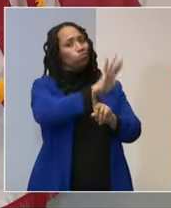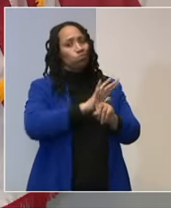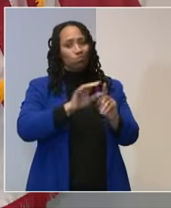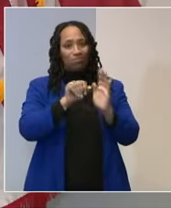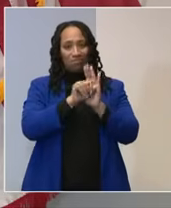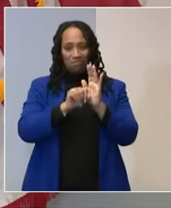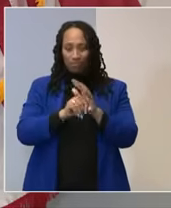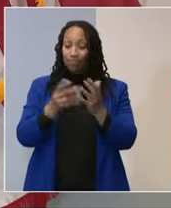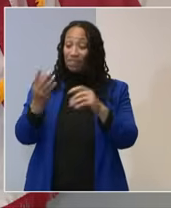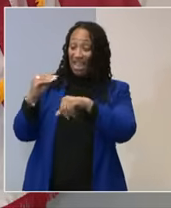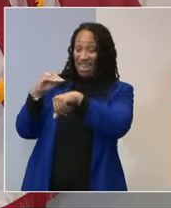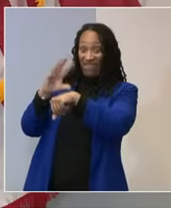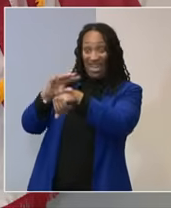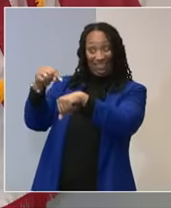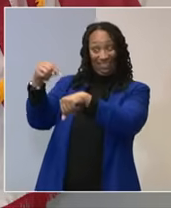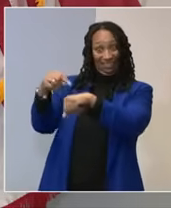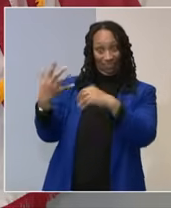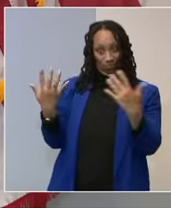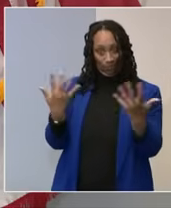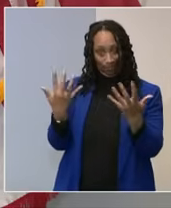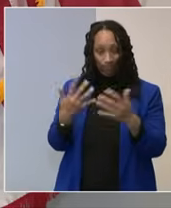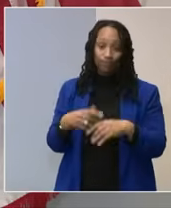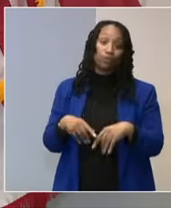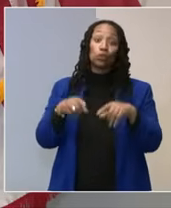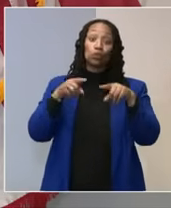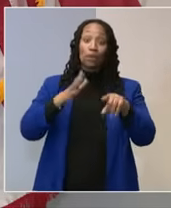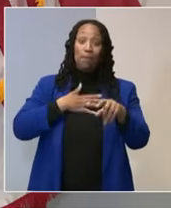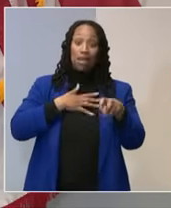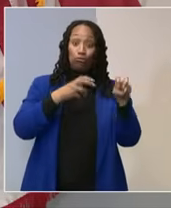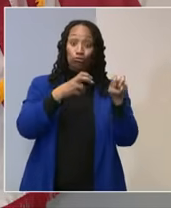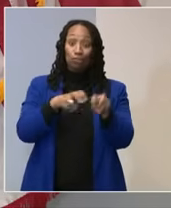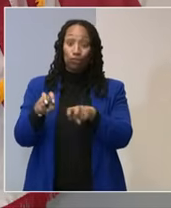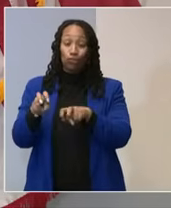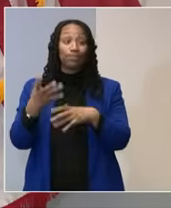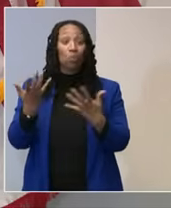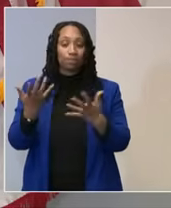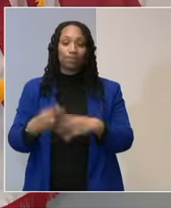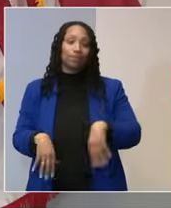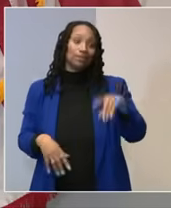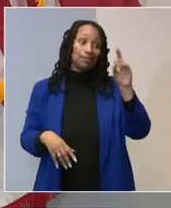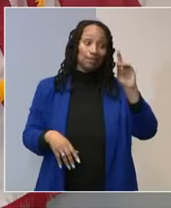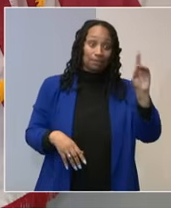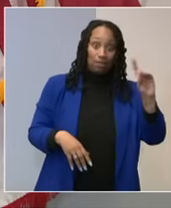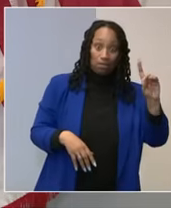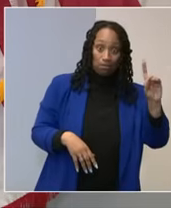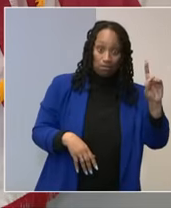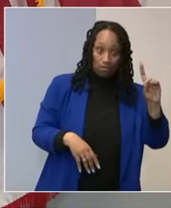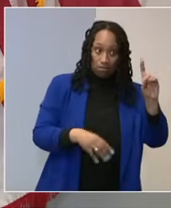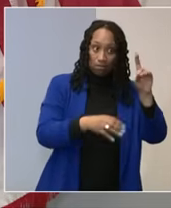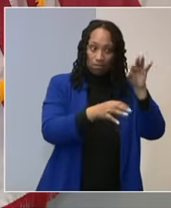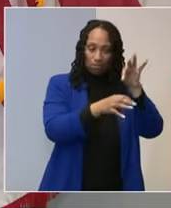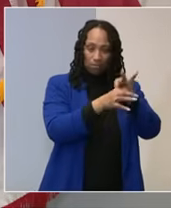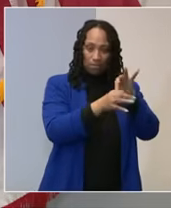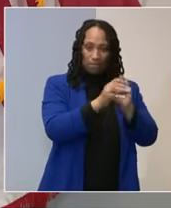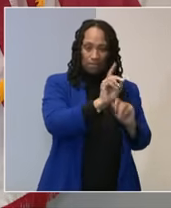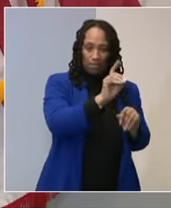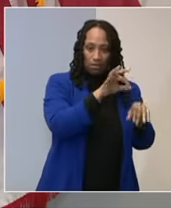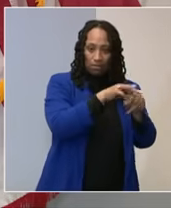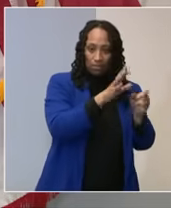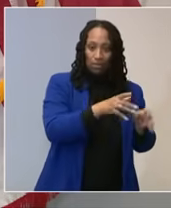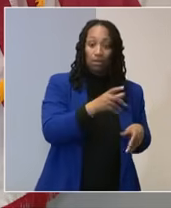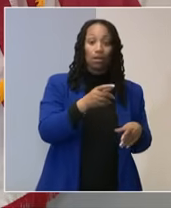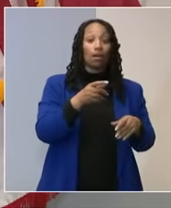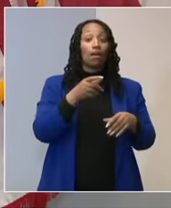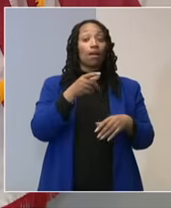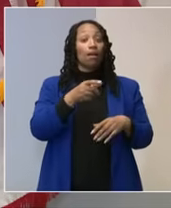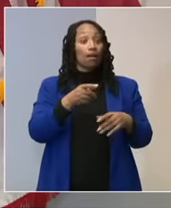time, Democratic nominees usually went on to become the mayor, and that's been the